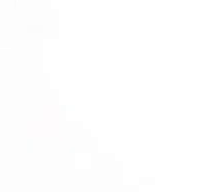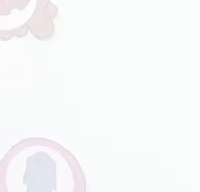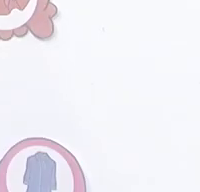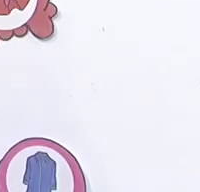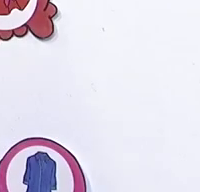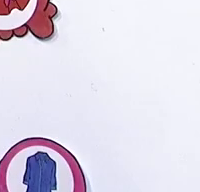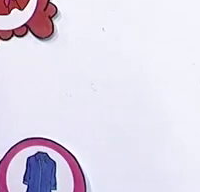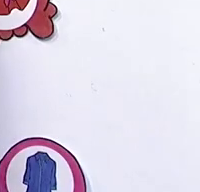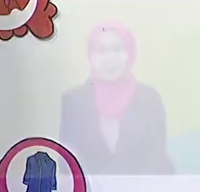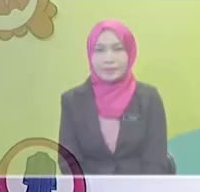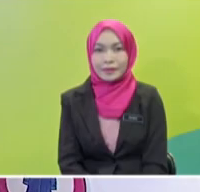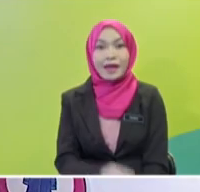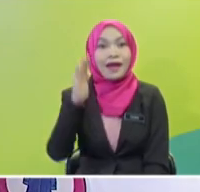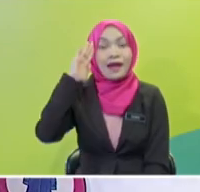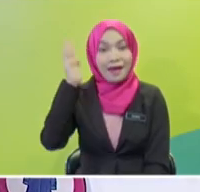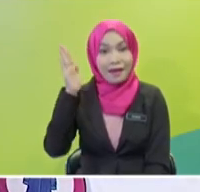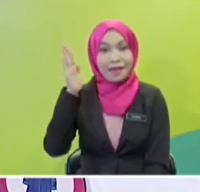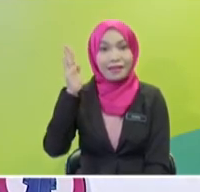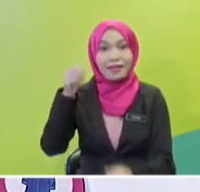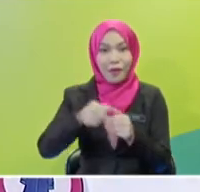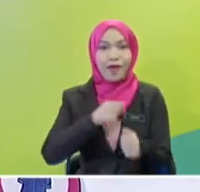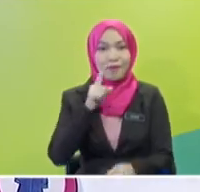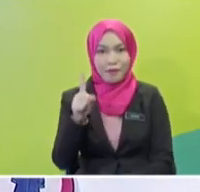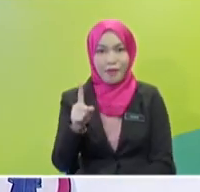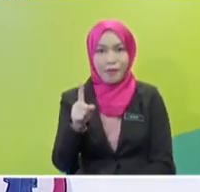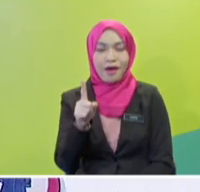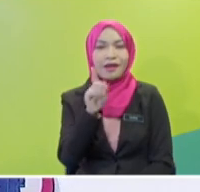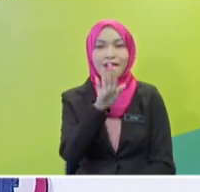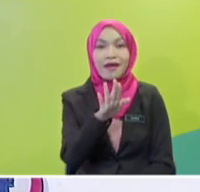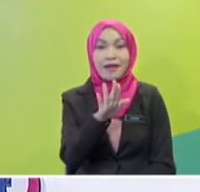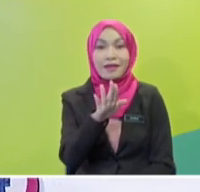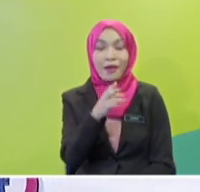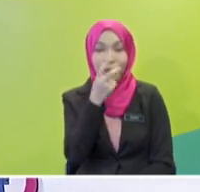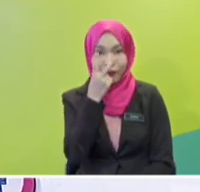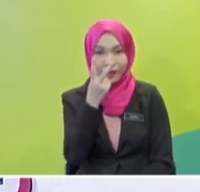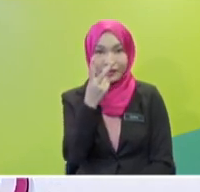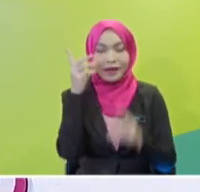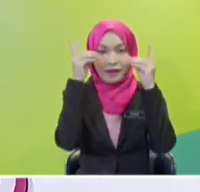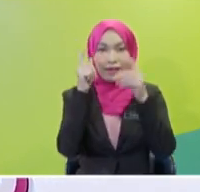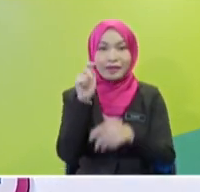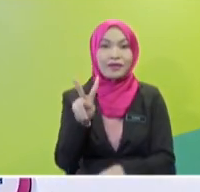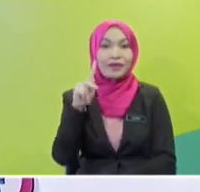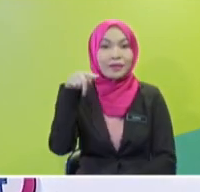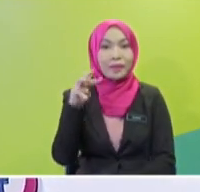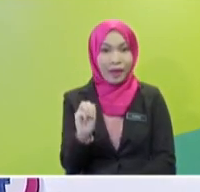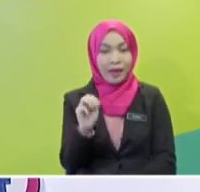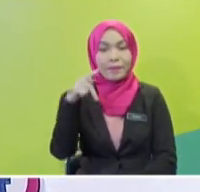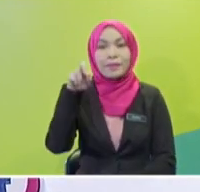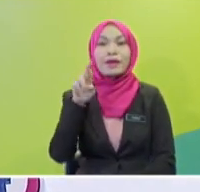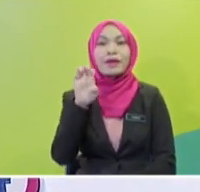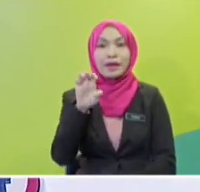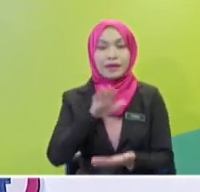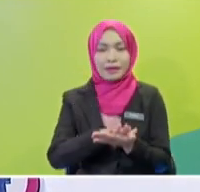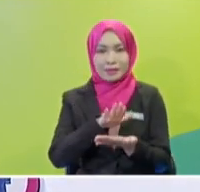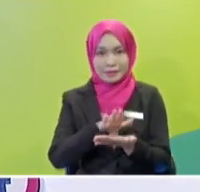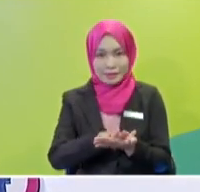KPM. Hello everyone, you are now watching EduwebTV KPM Preschool, where our lesson